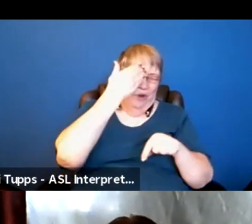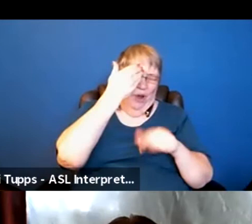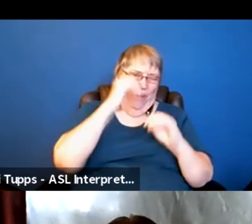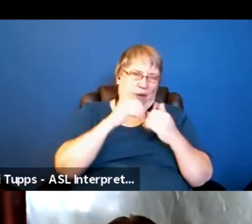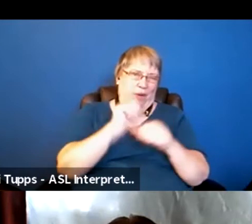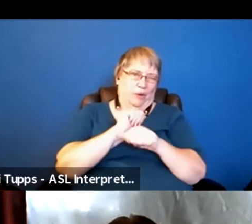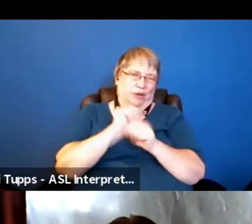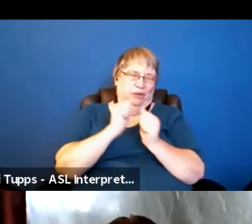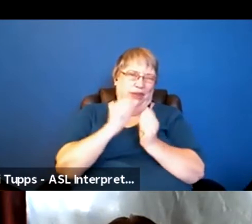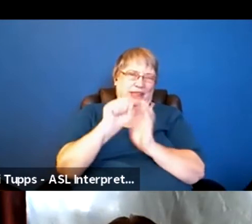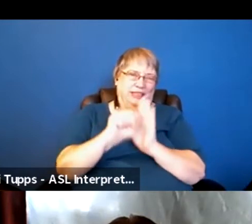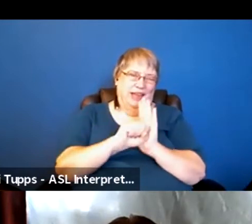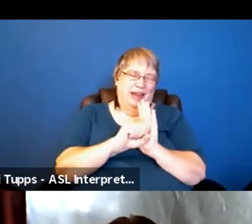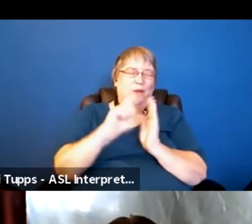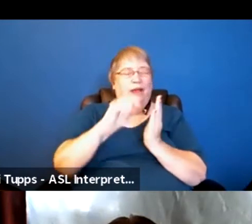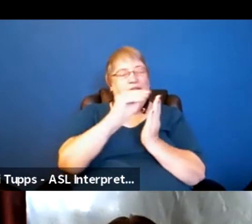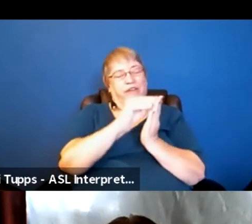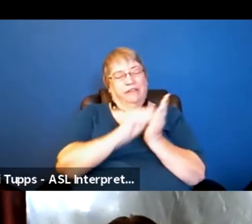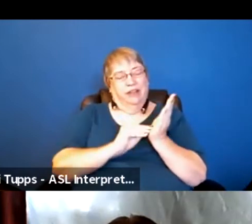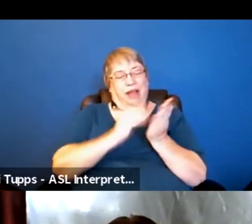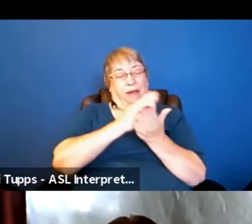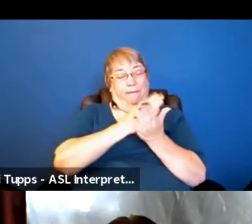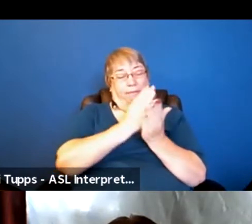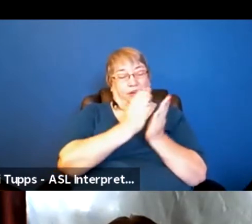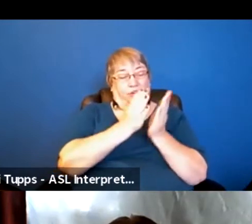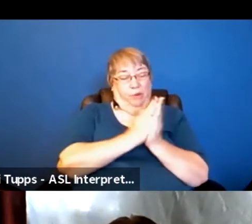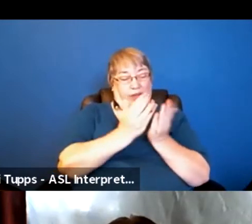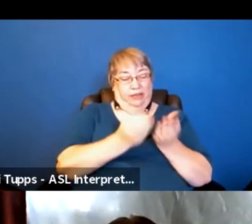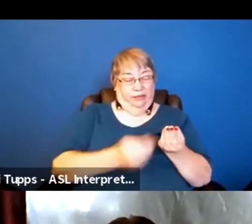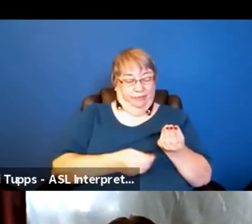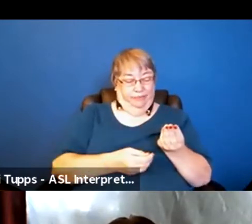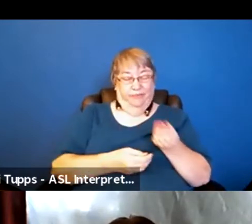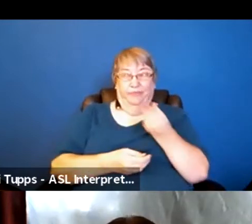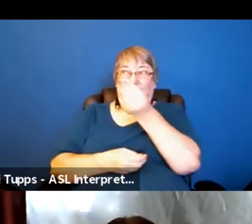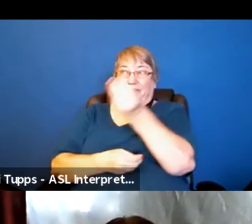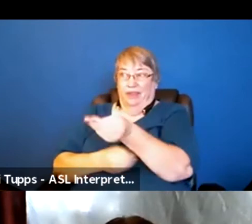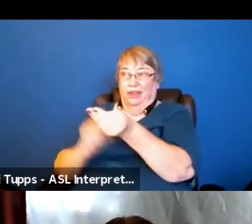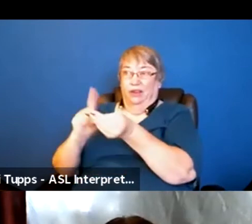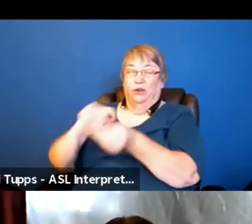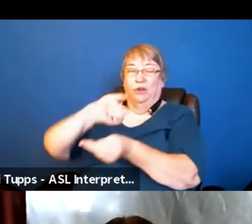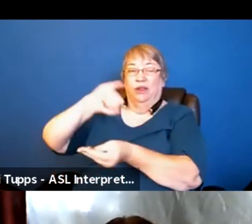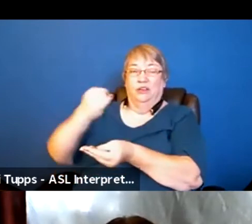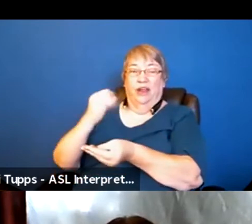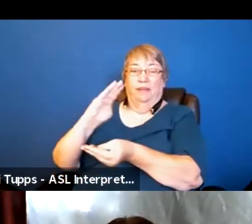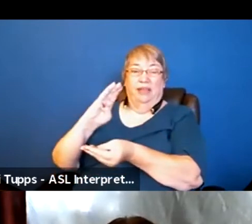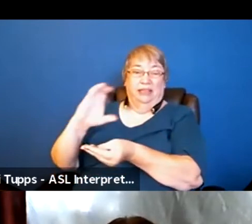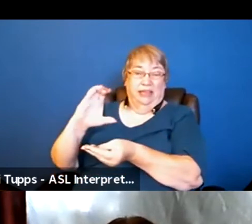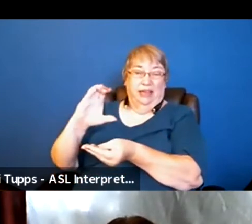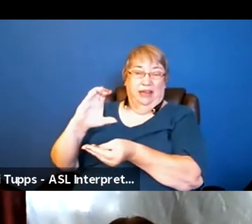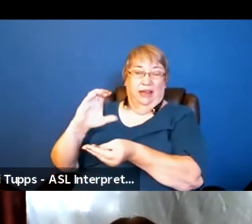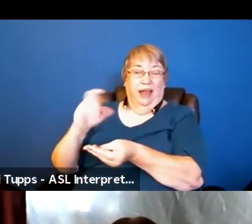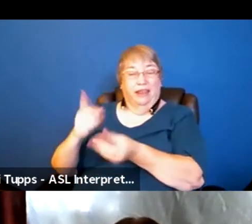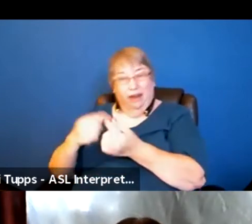we have to put together a budget request. It goes to the Joint Budget Committee, then it has to be approved by the General Assembly, and it has to be done